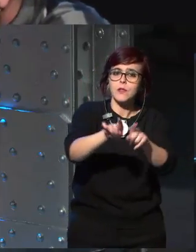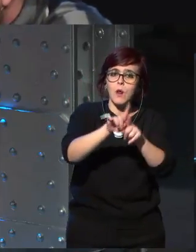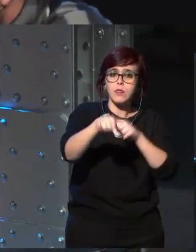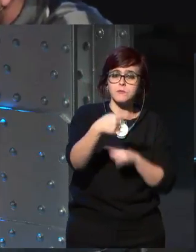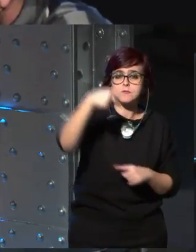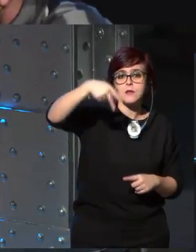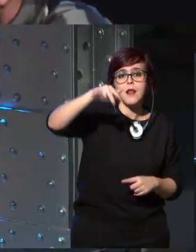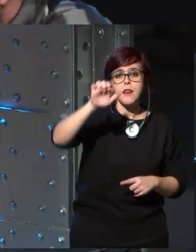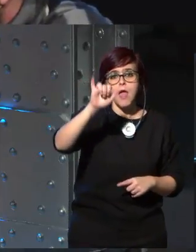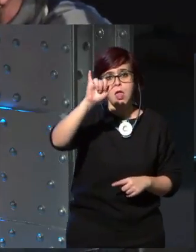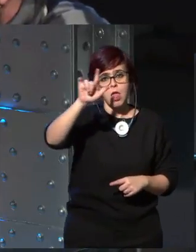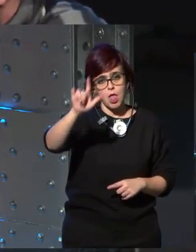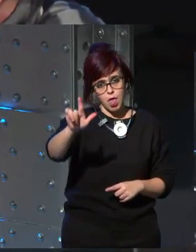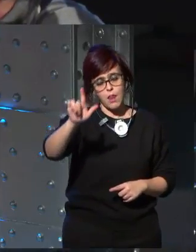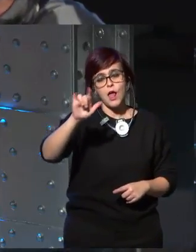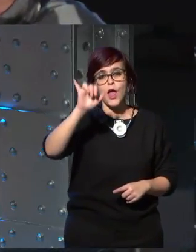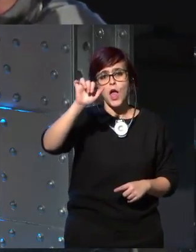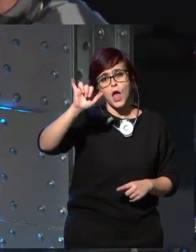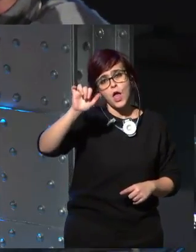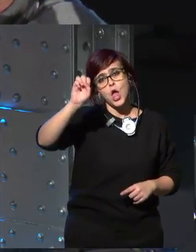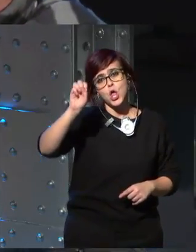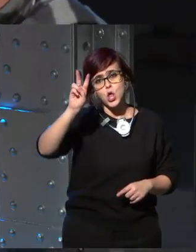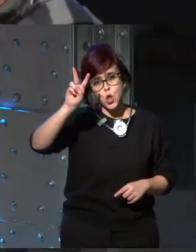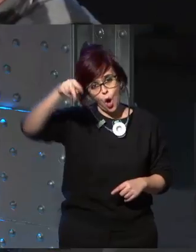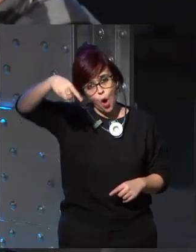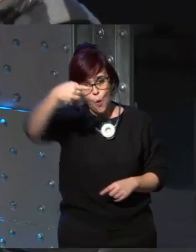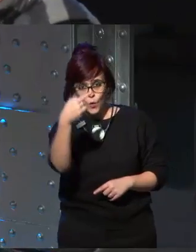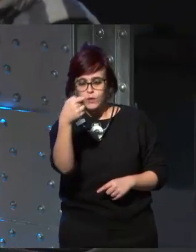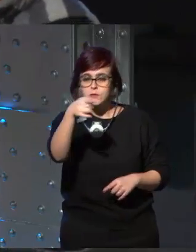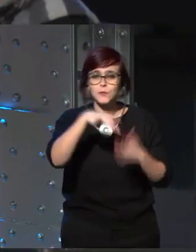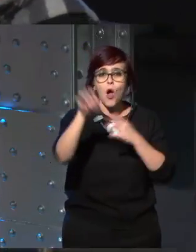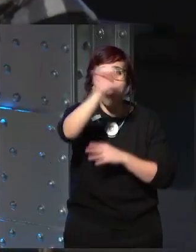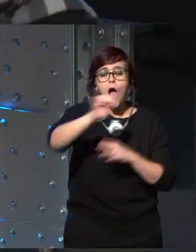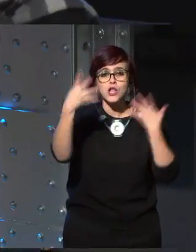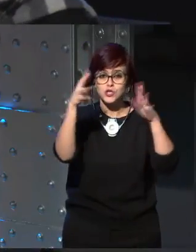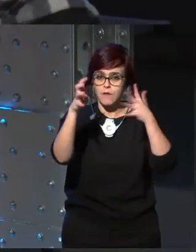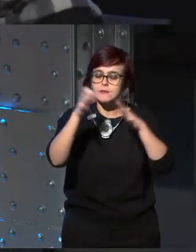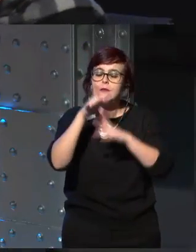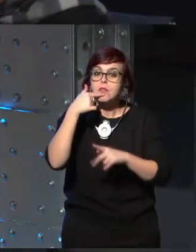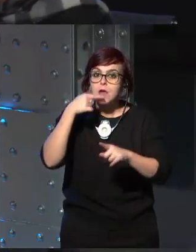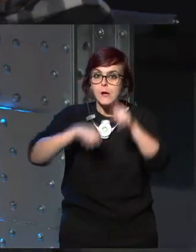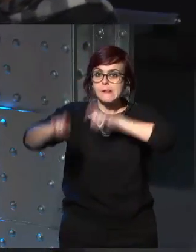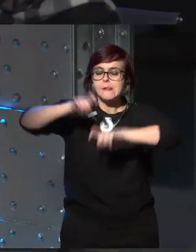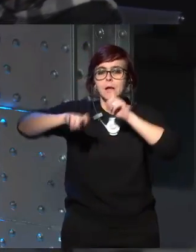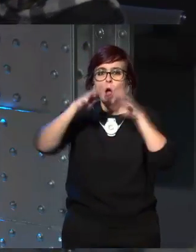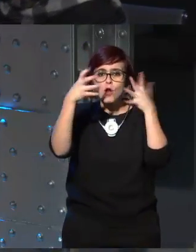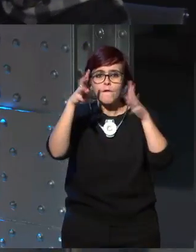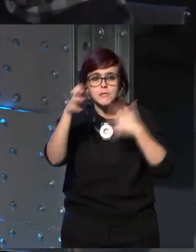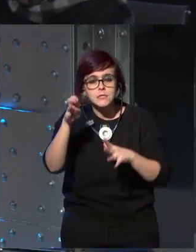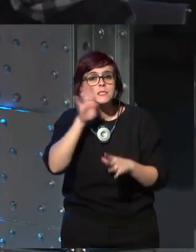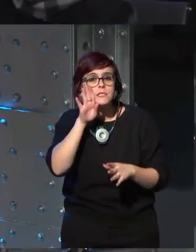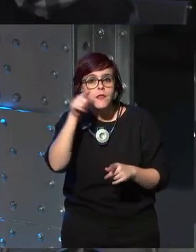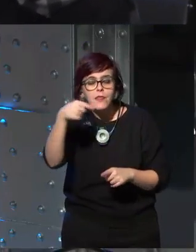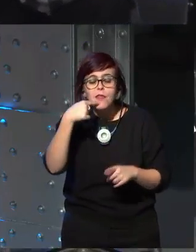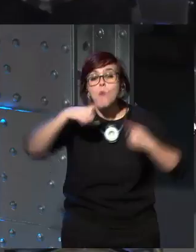'90s said, "We'll look back on the digital era and say, I wonder what that music sounded like. We didn't record it. We just made digital records